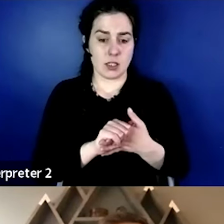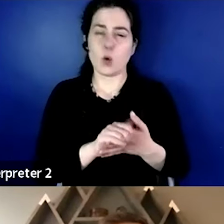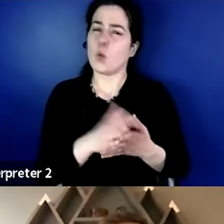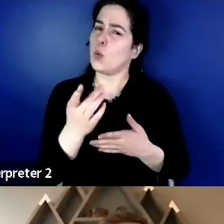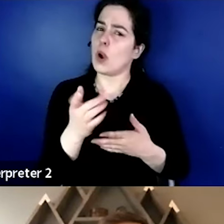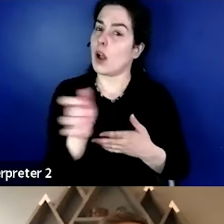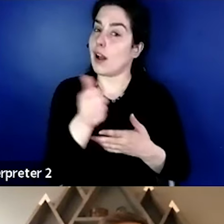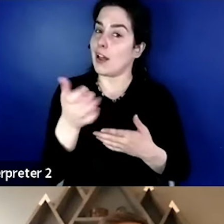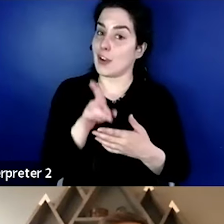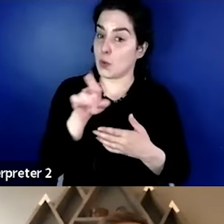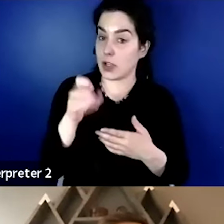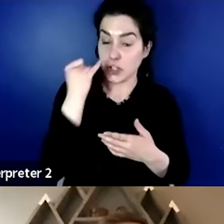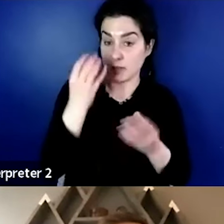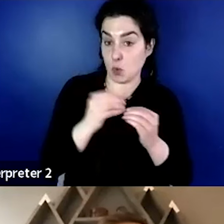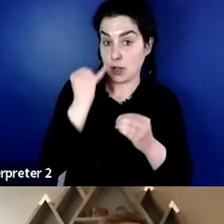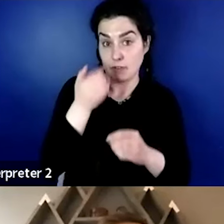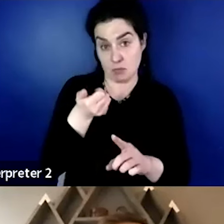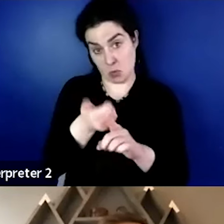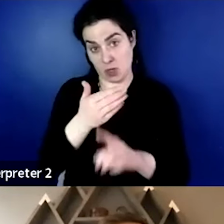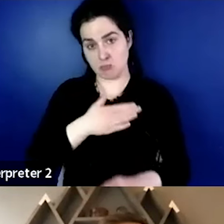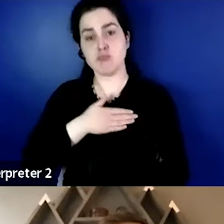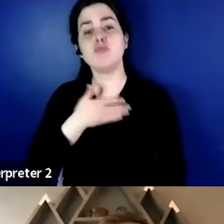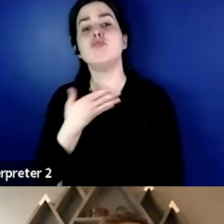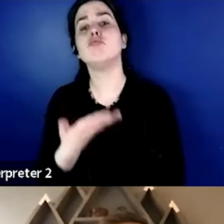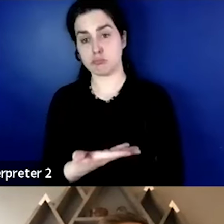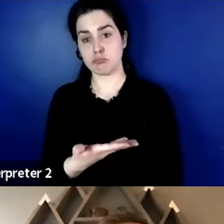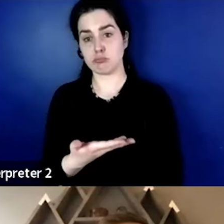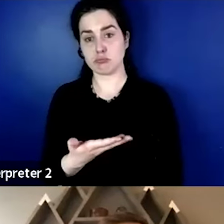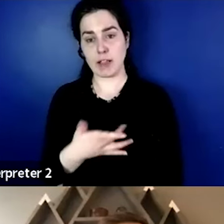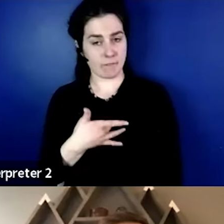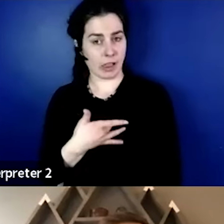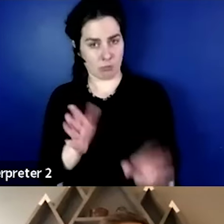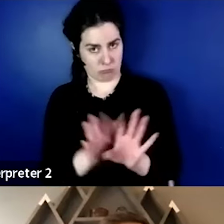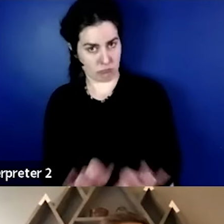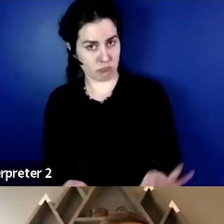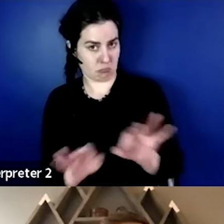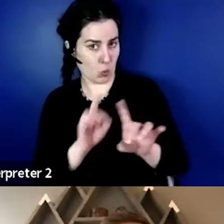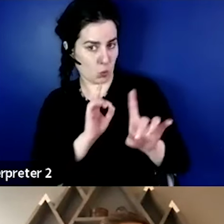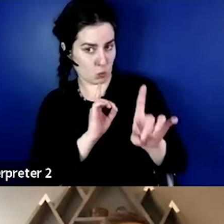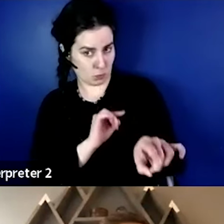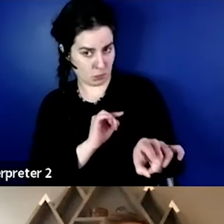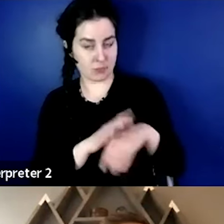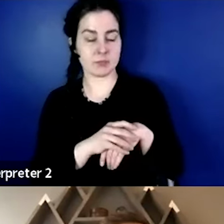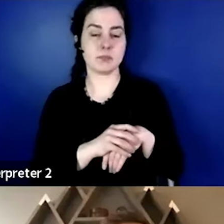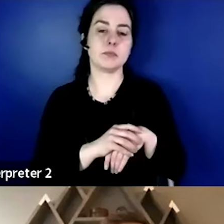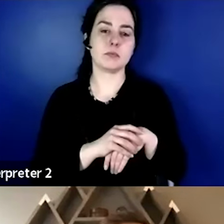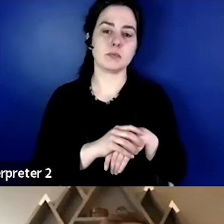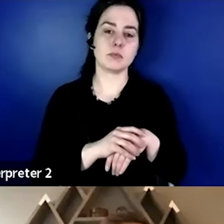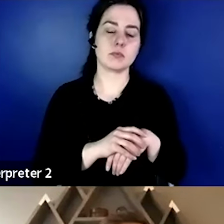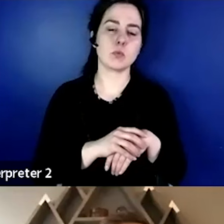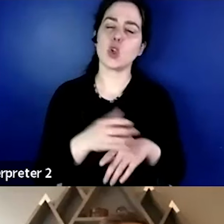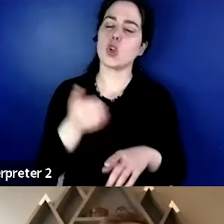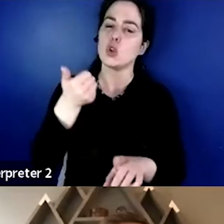you're open to that and you see that as it's very important. Do you find that campuses,